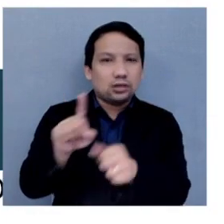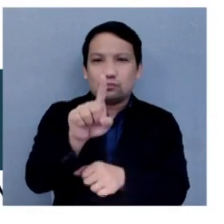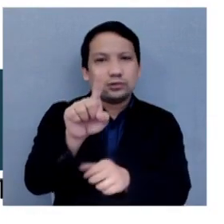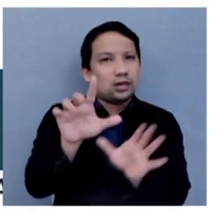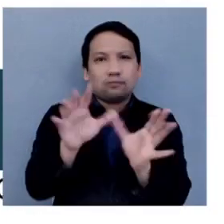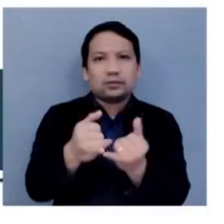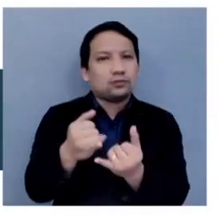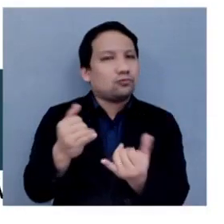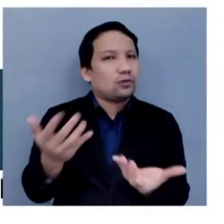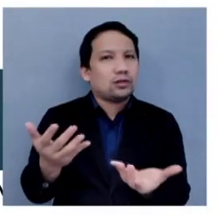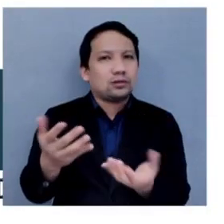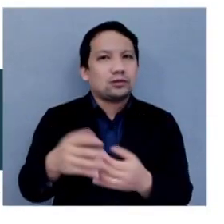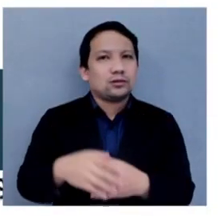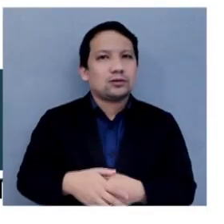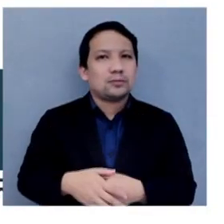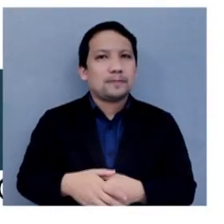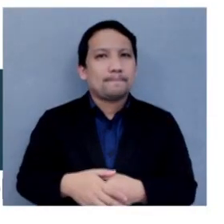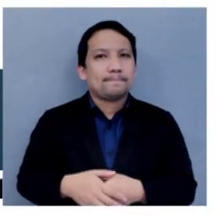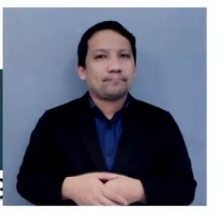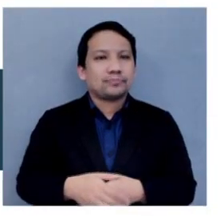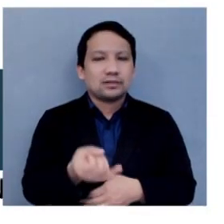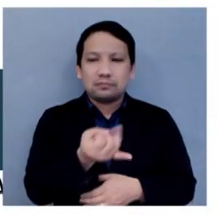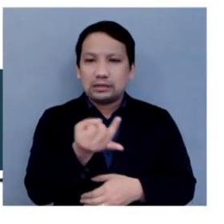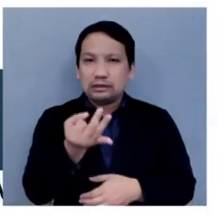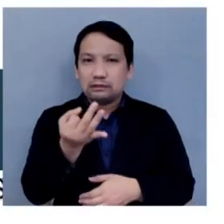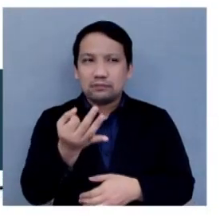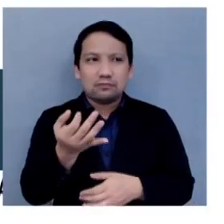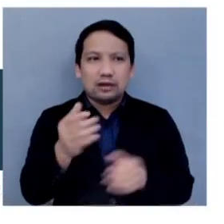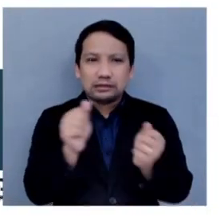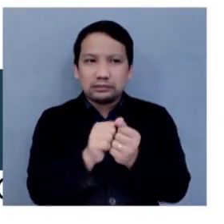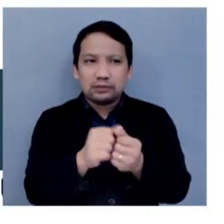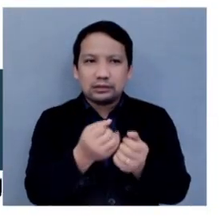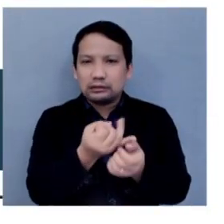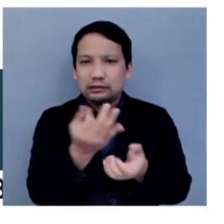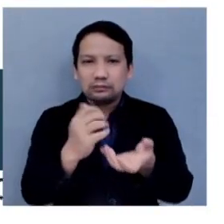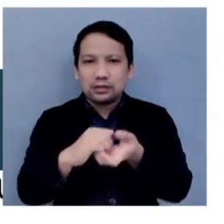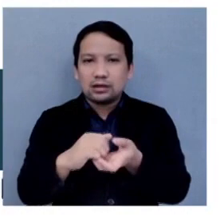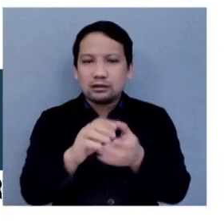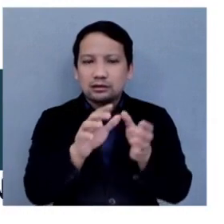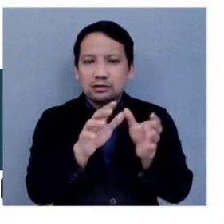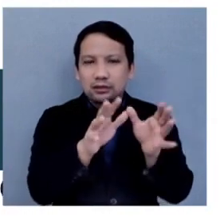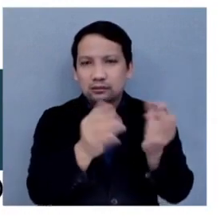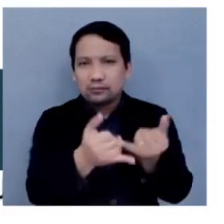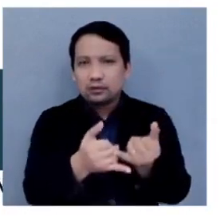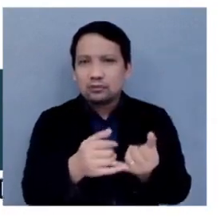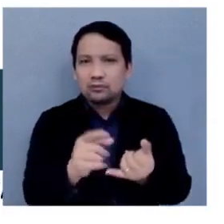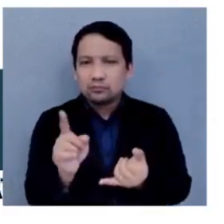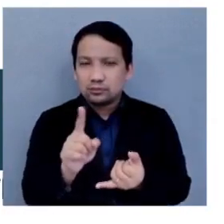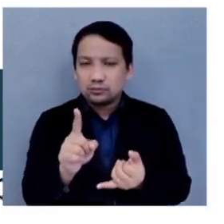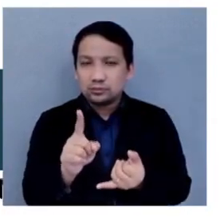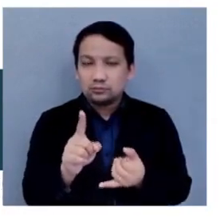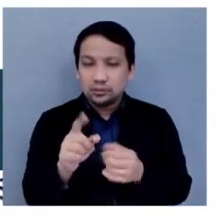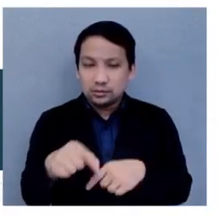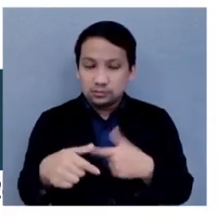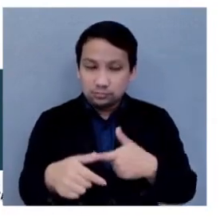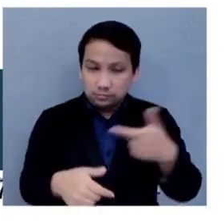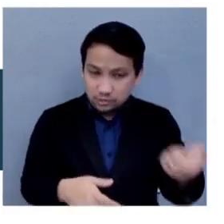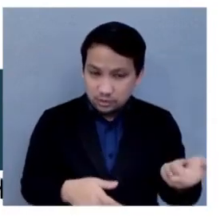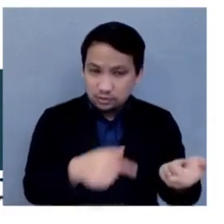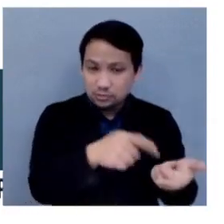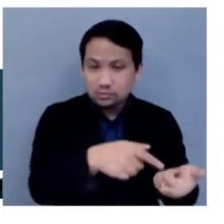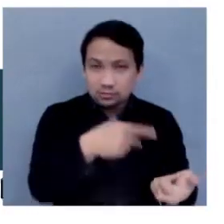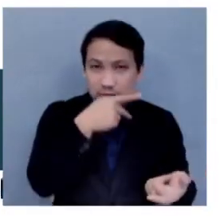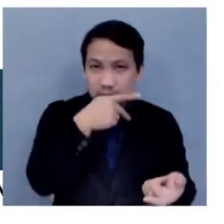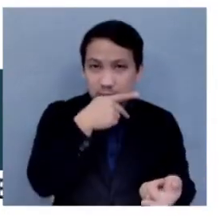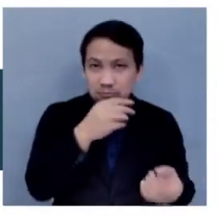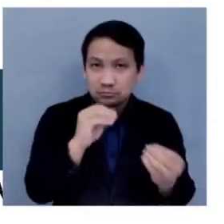now. There are several companies that have fielded their units there. Once it is privatized, are we going to